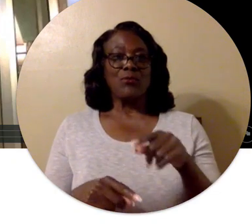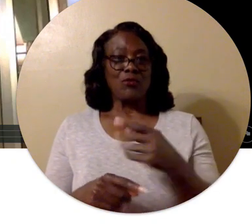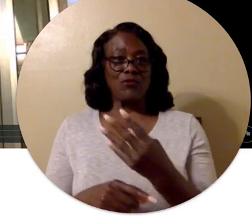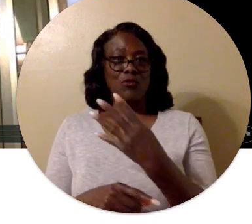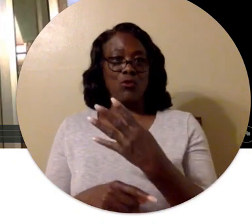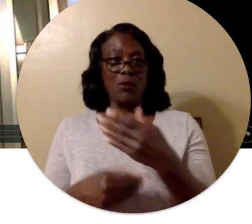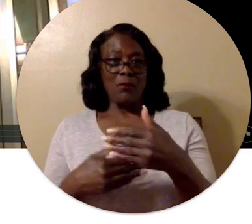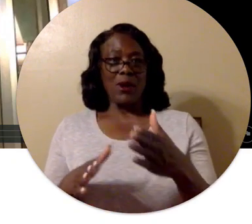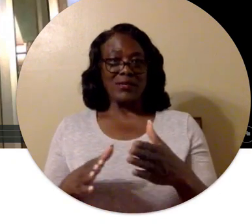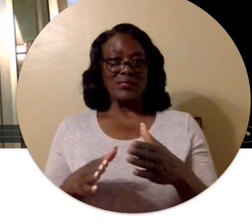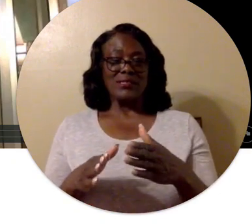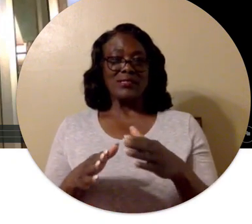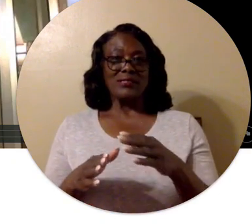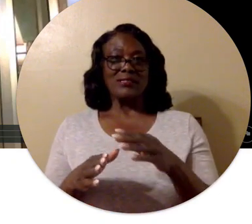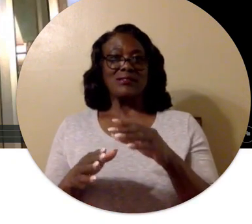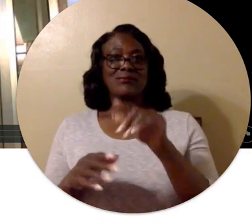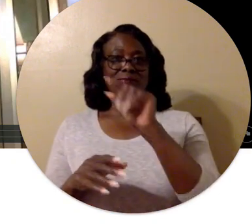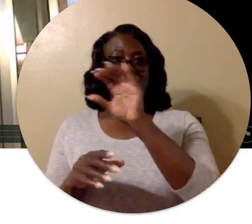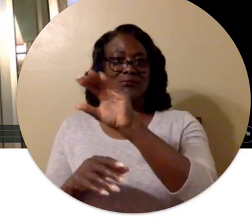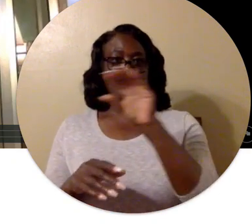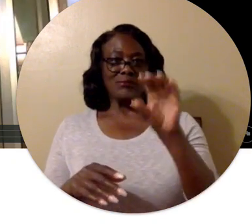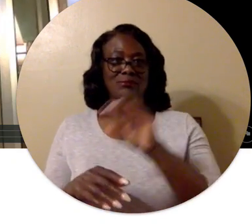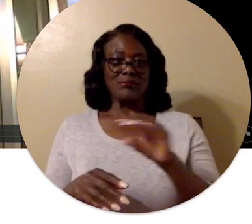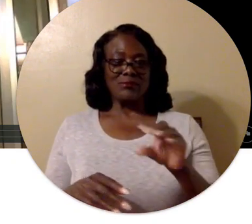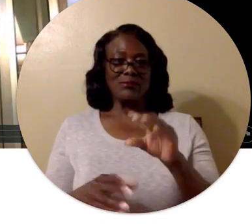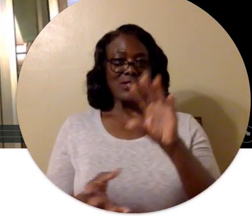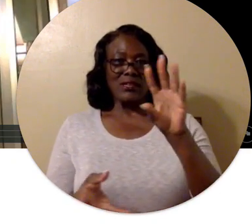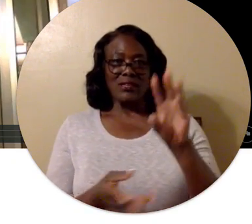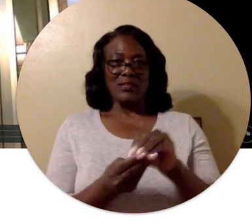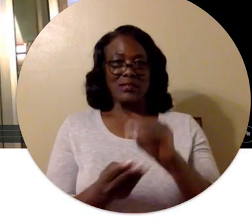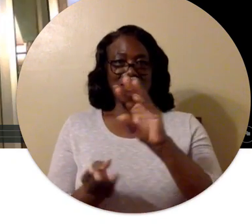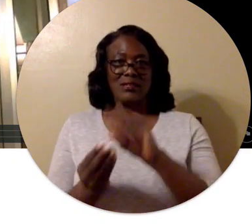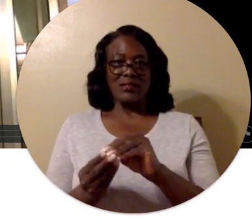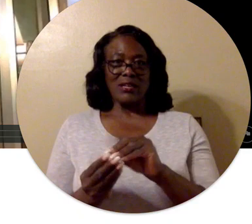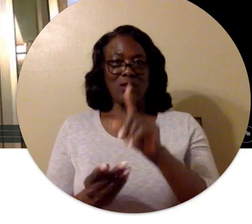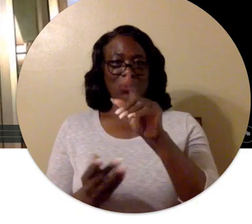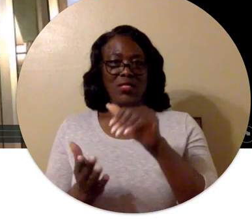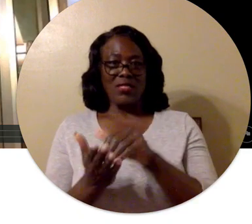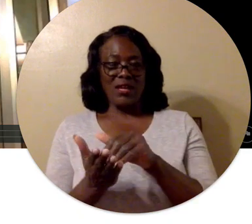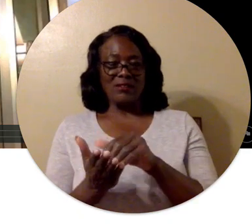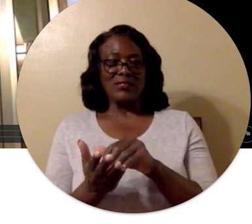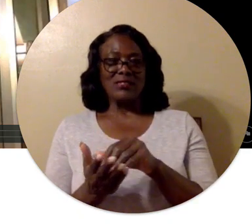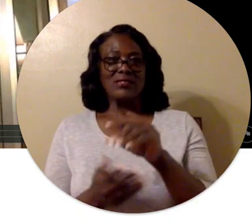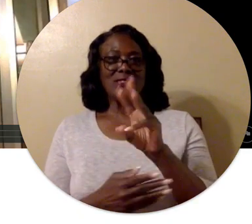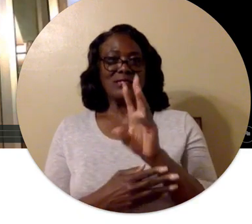boxes, and then I add them up, just like we've been doing for our other methods. So I've got 1,600